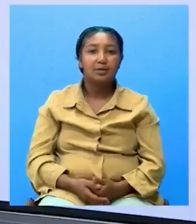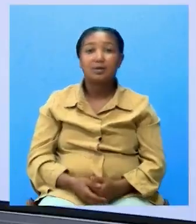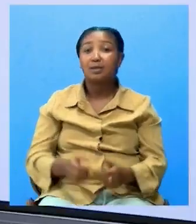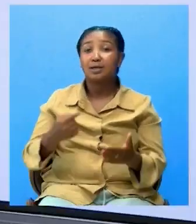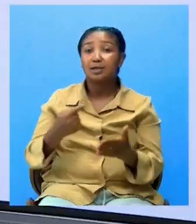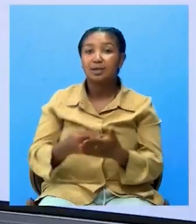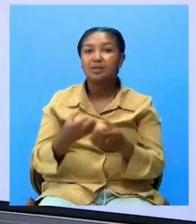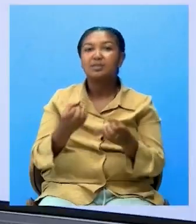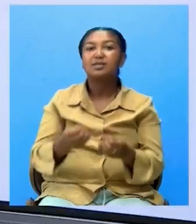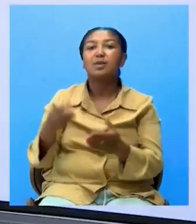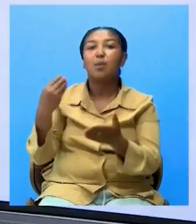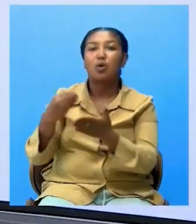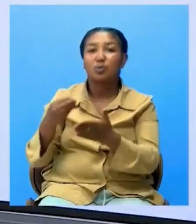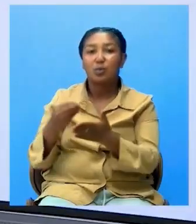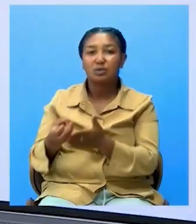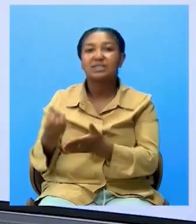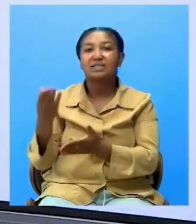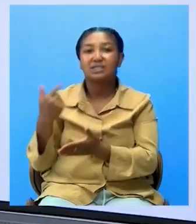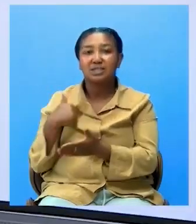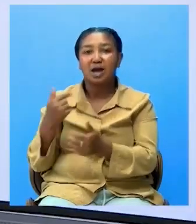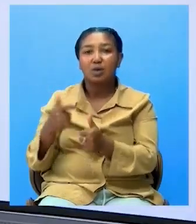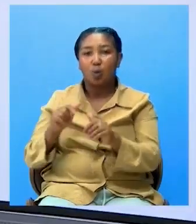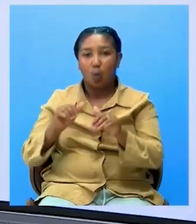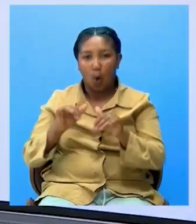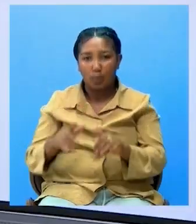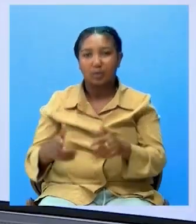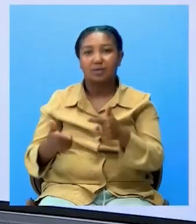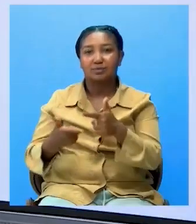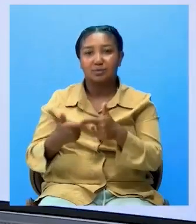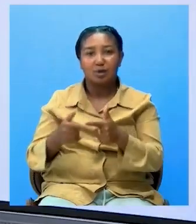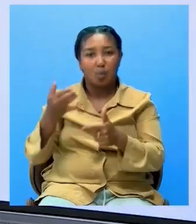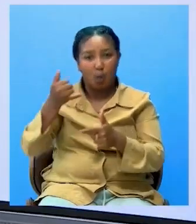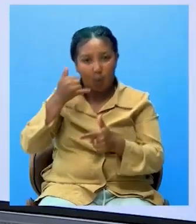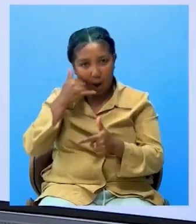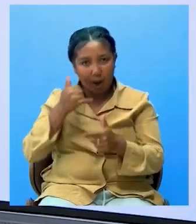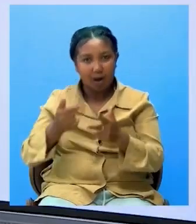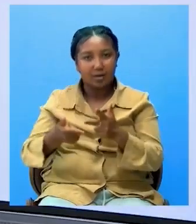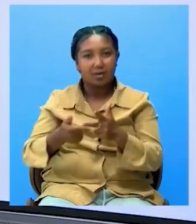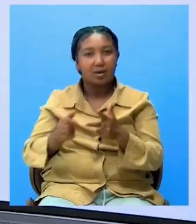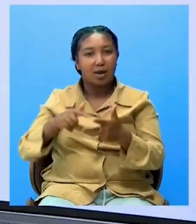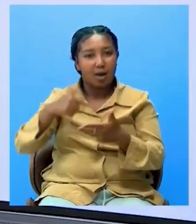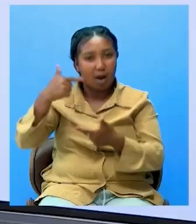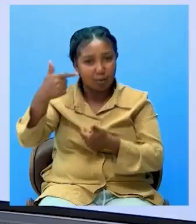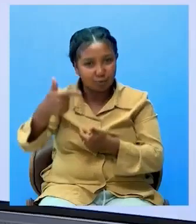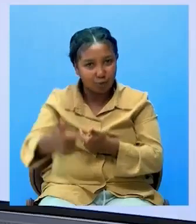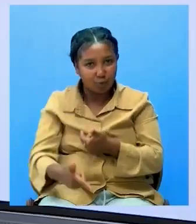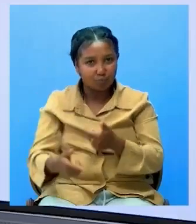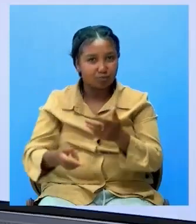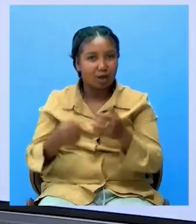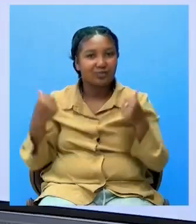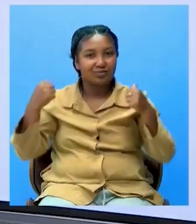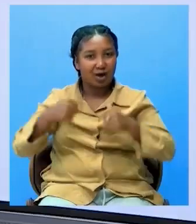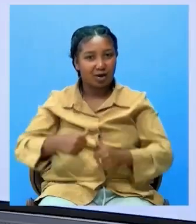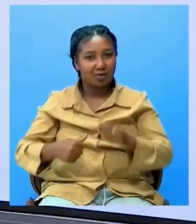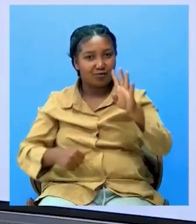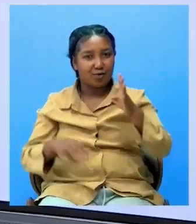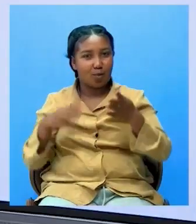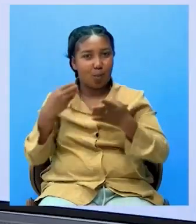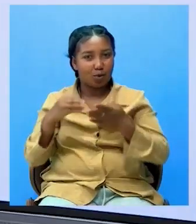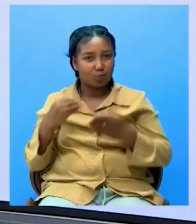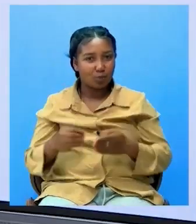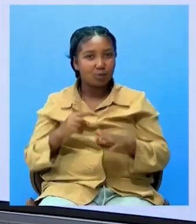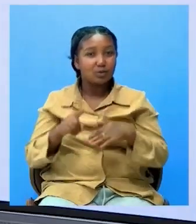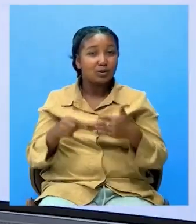Here, how many things about computer, mobile, laptop, and jacket?